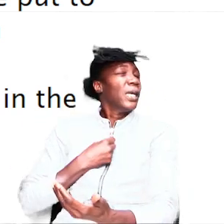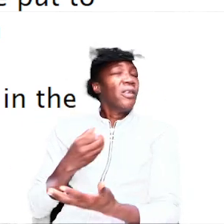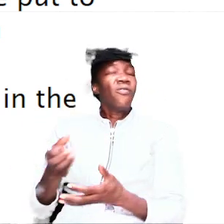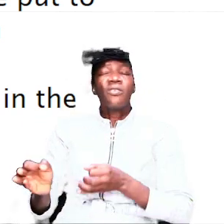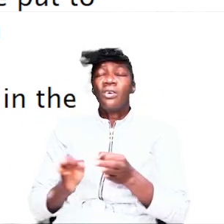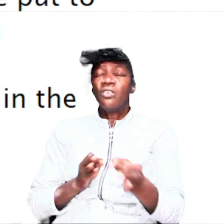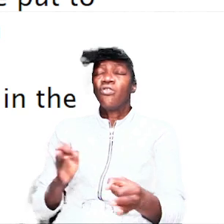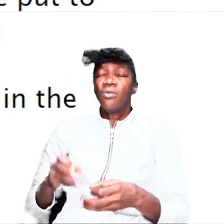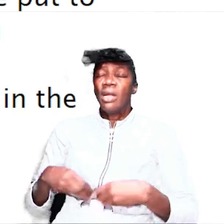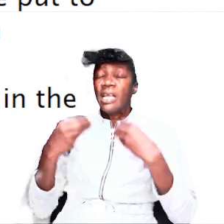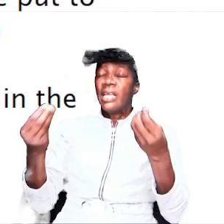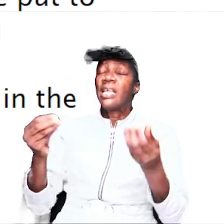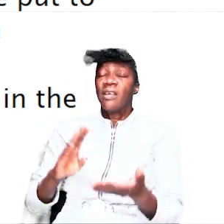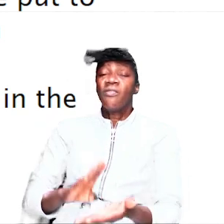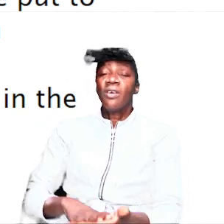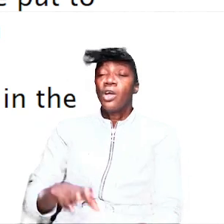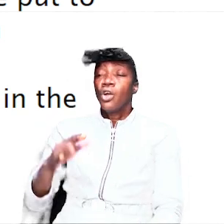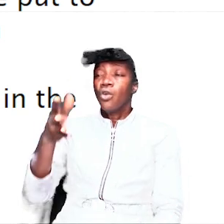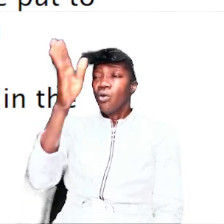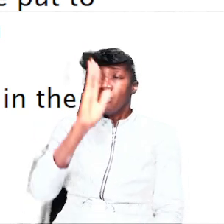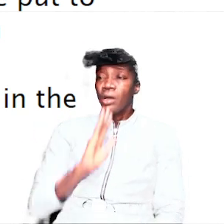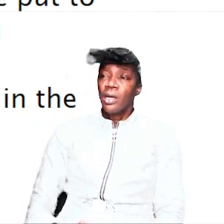the glory to God.